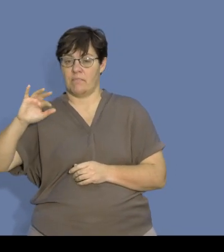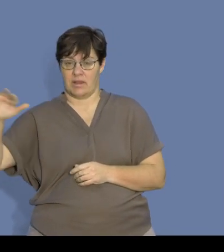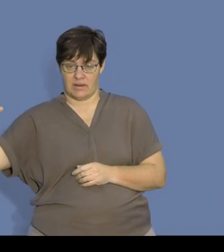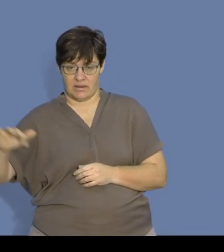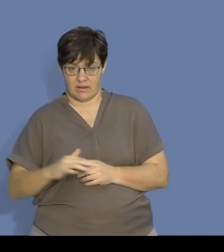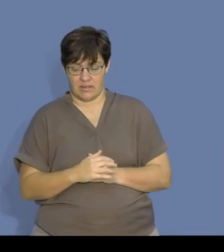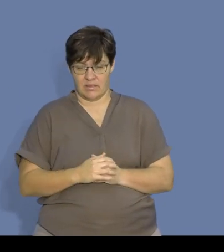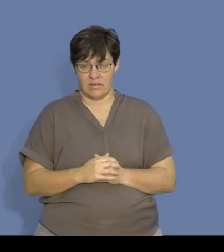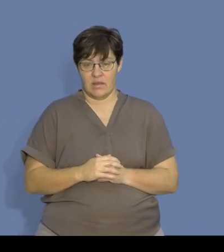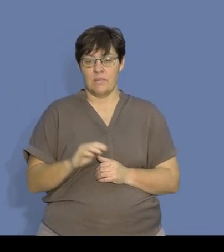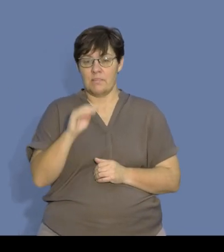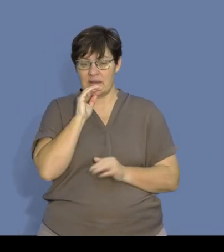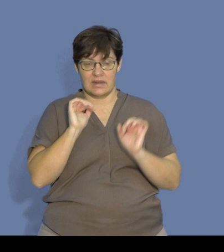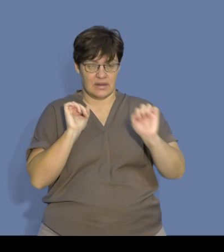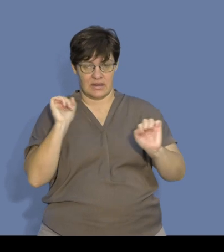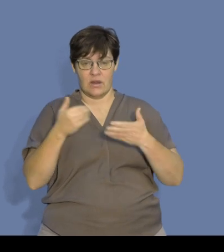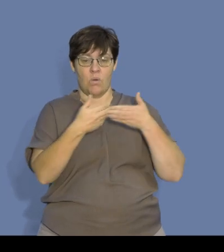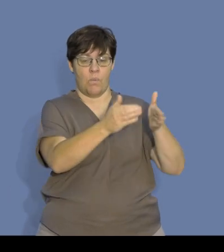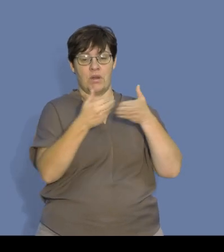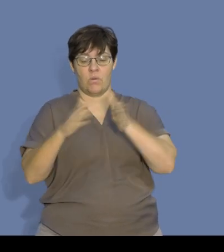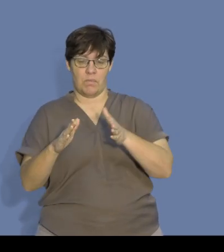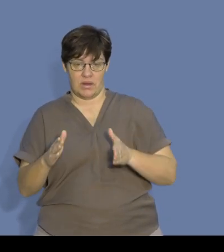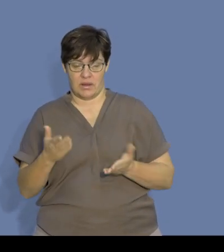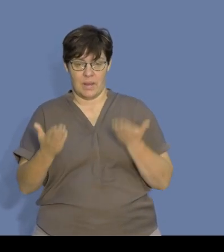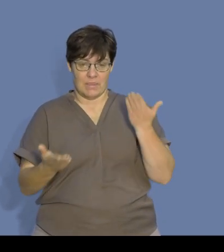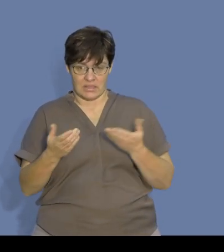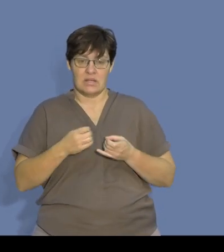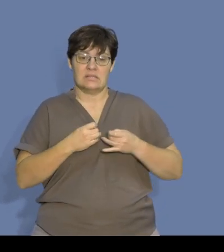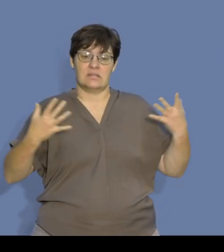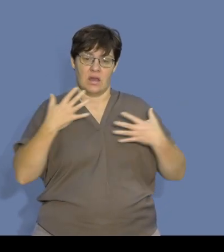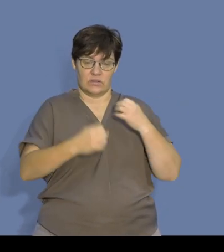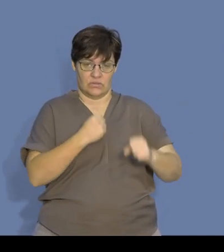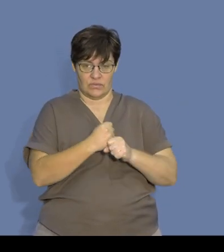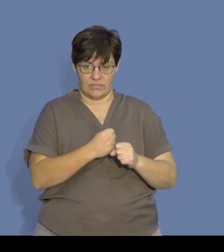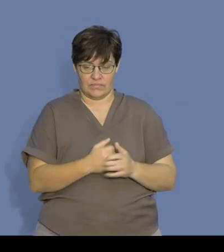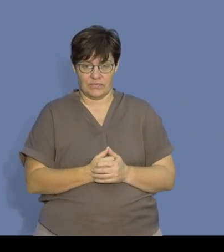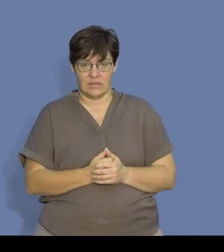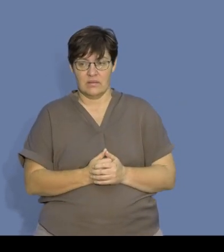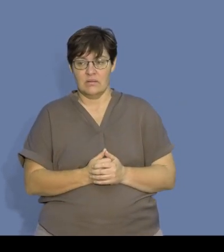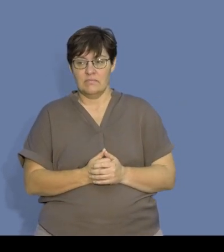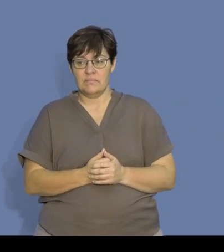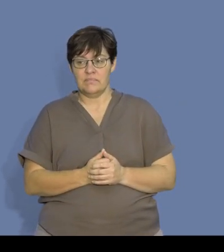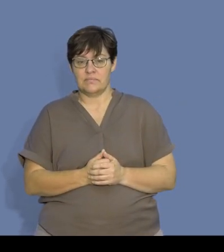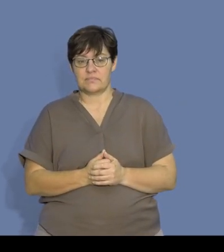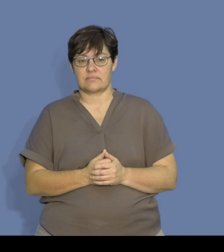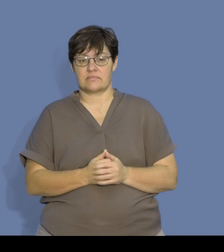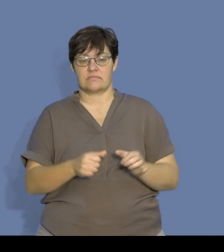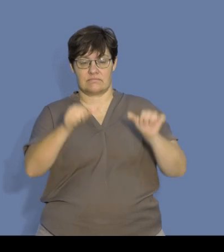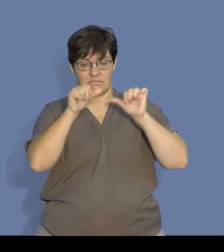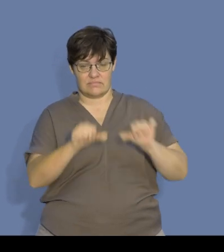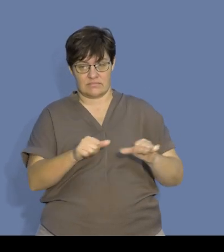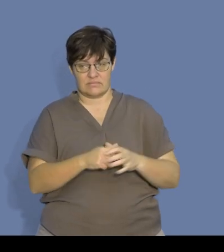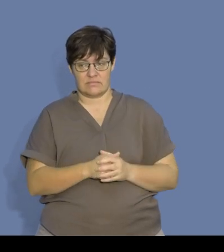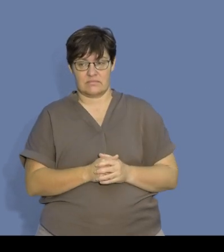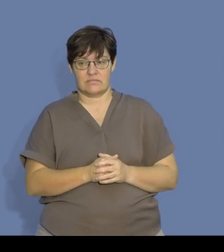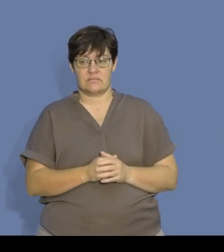1.5 million. So obviously this is their opening balances at the beginning of the year. Then looking